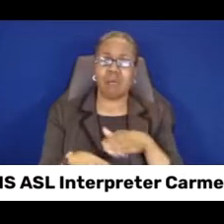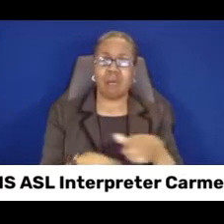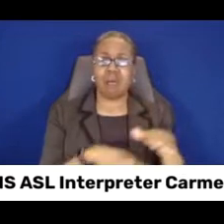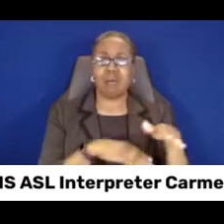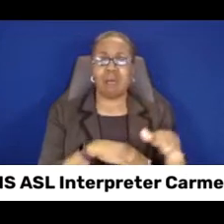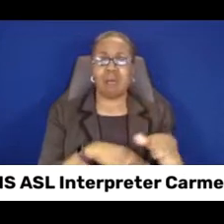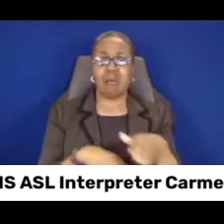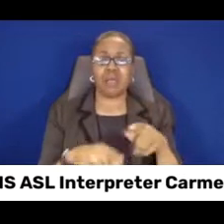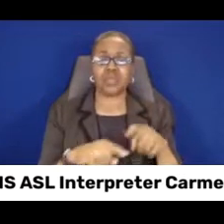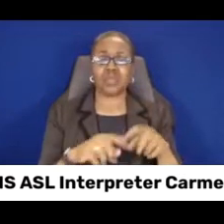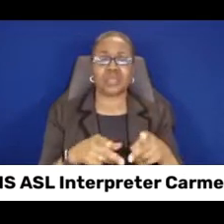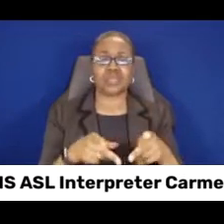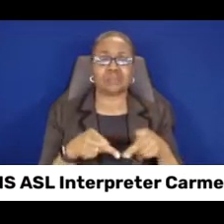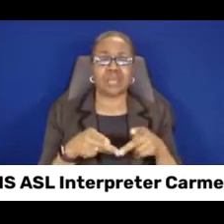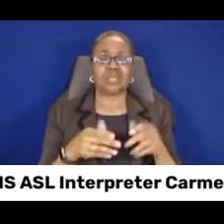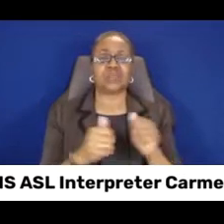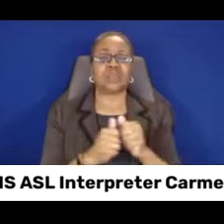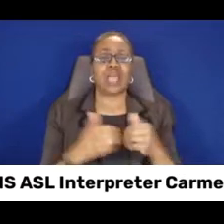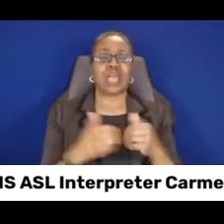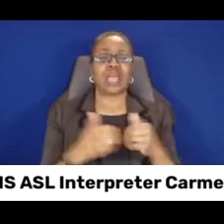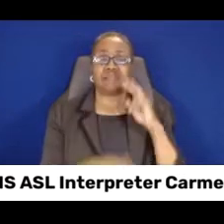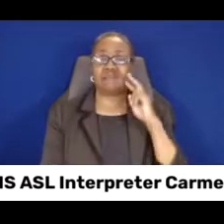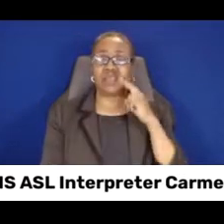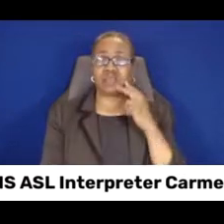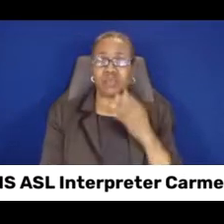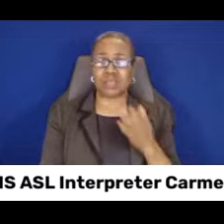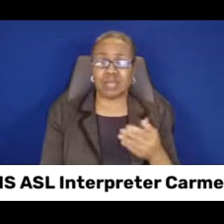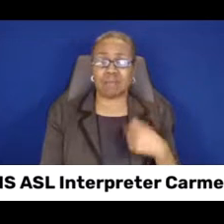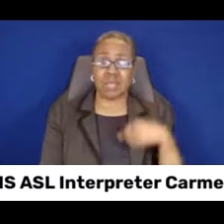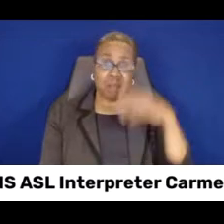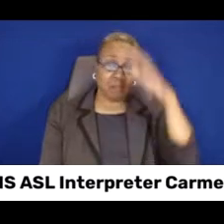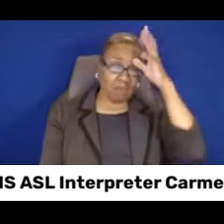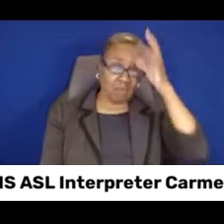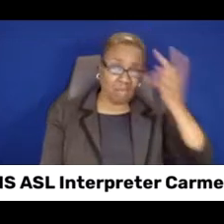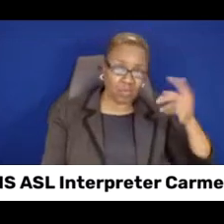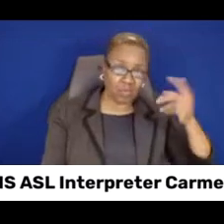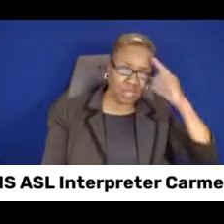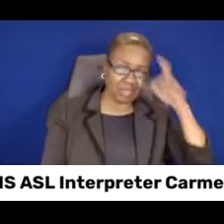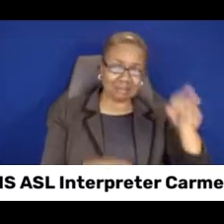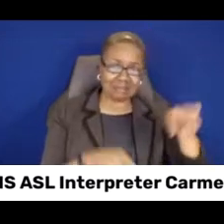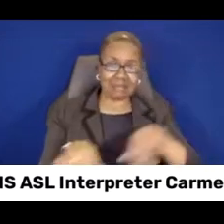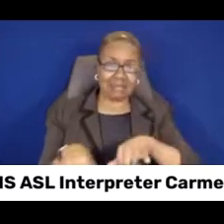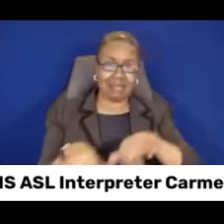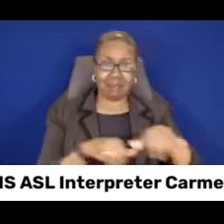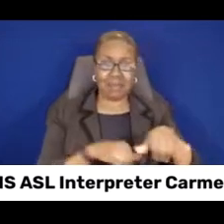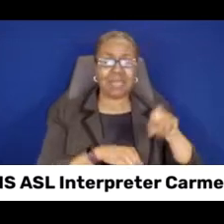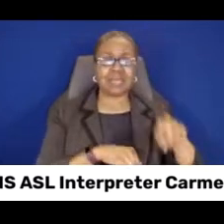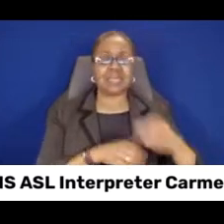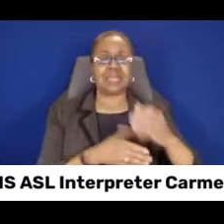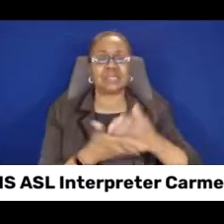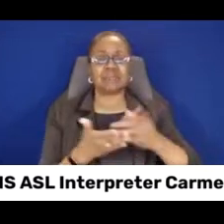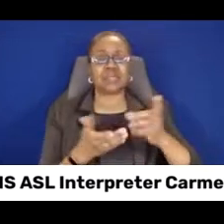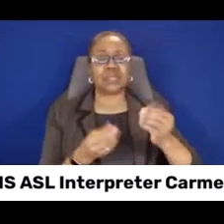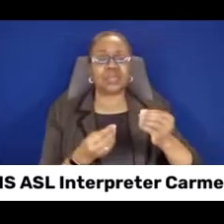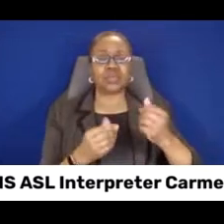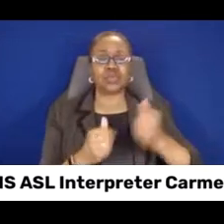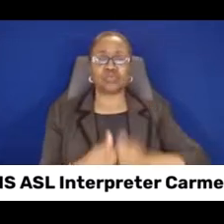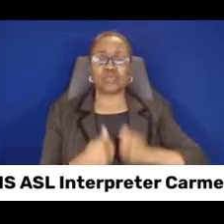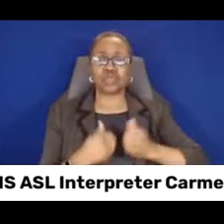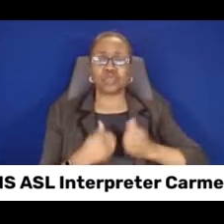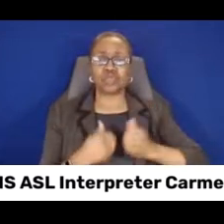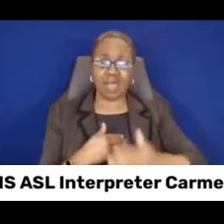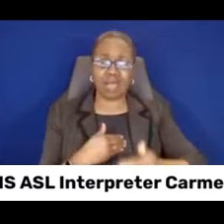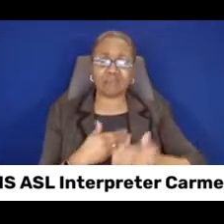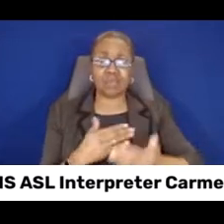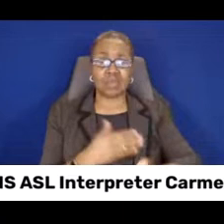his space when it has some vegetables. Me and my dad, we think in the same way, like he needs something to do to survive. So